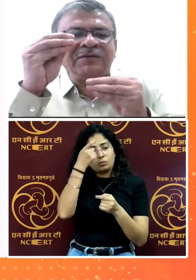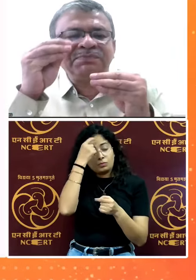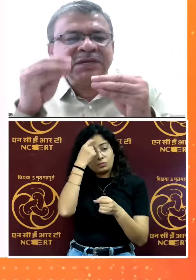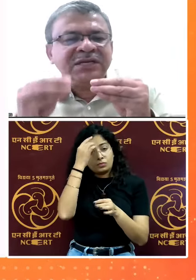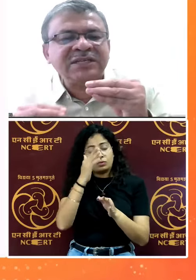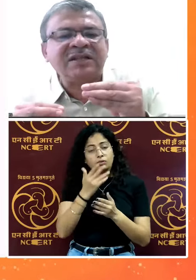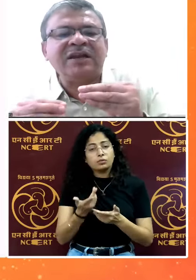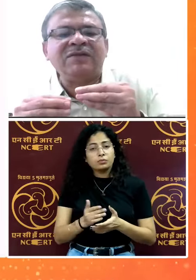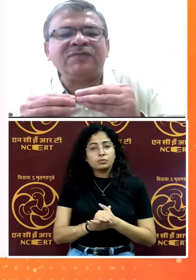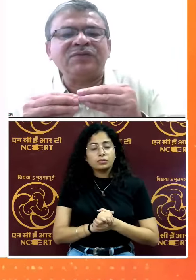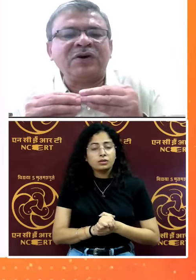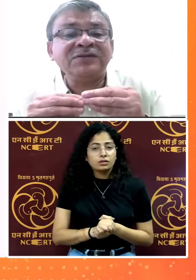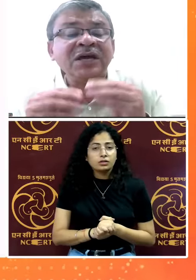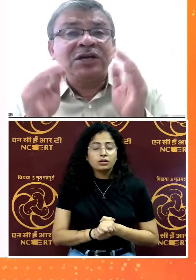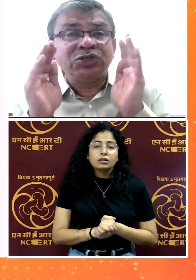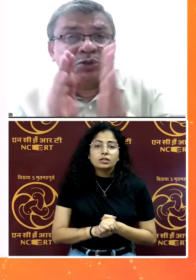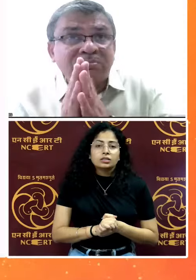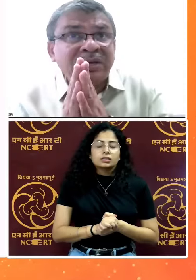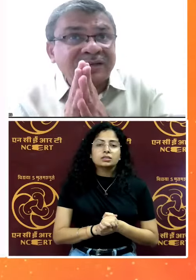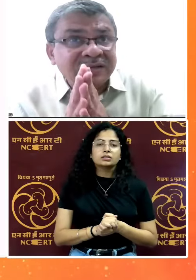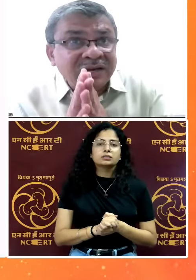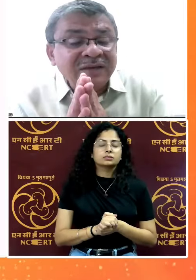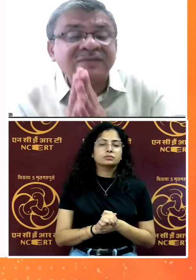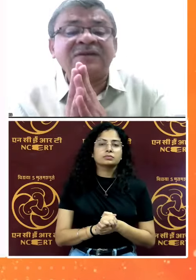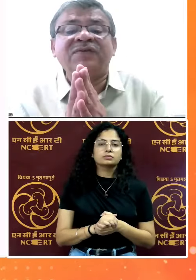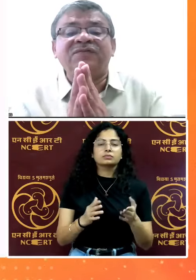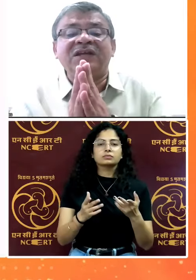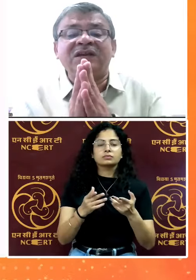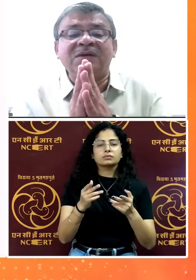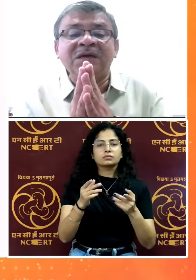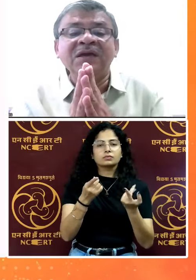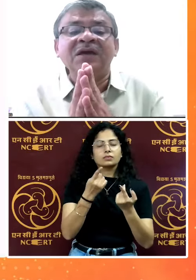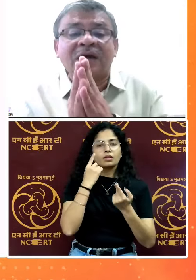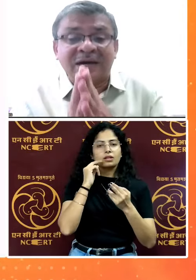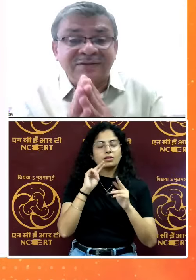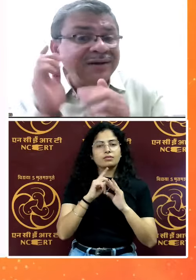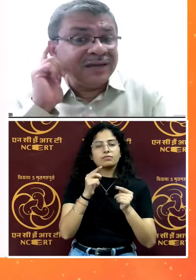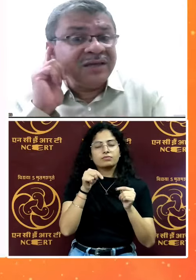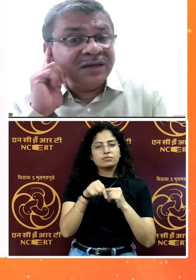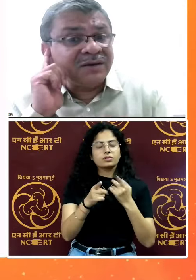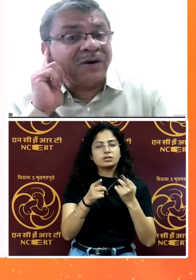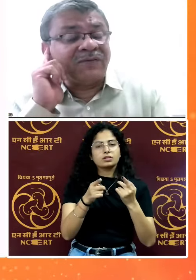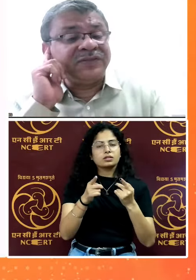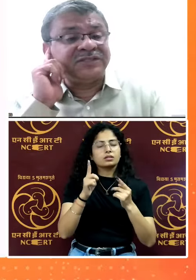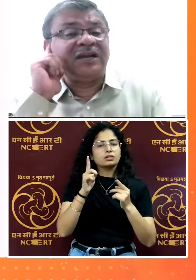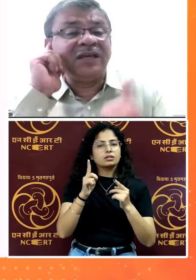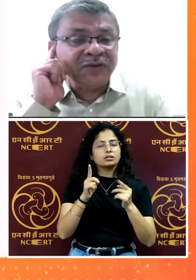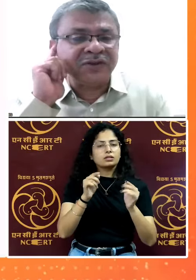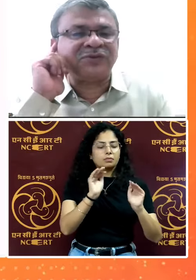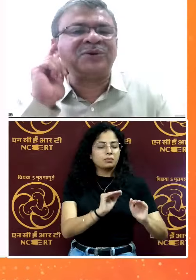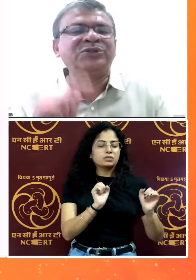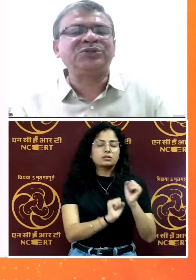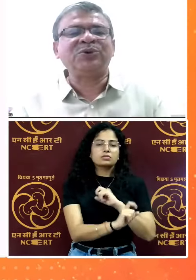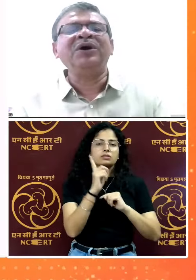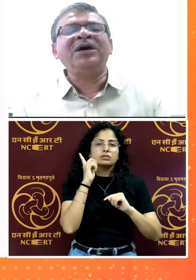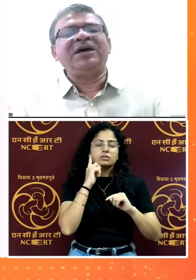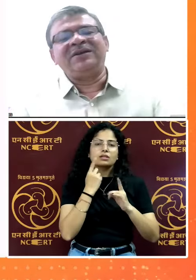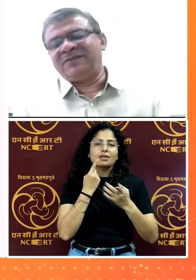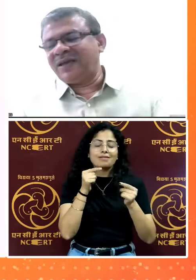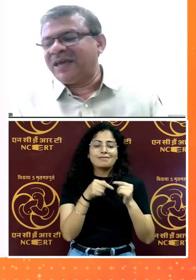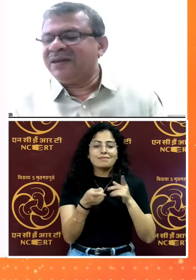level of speech and the level of noise, should be at least 15 dB at the ear of the child. If it is not